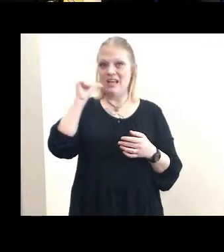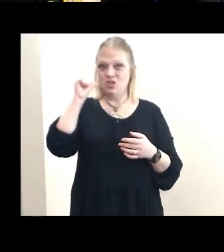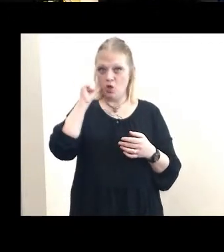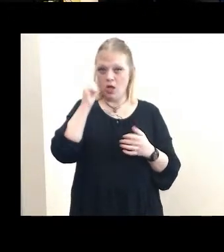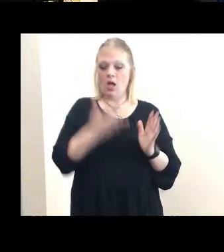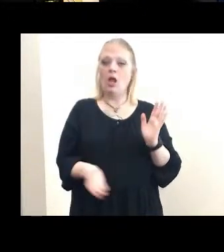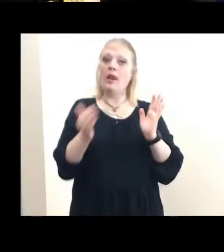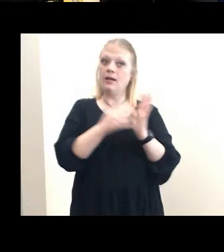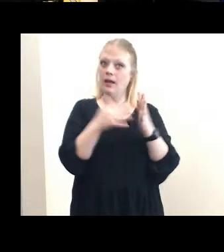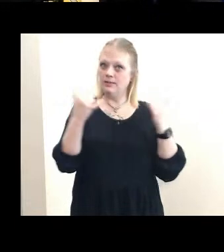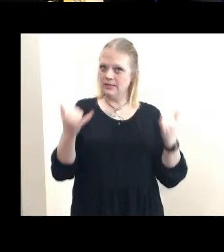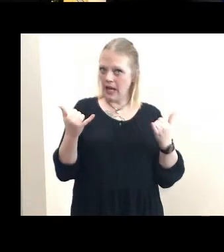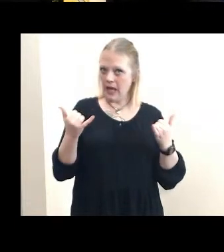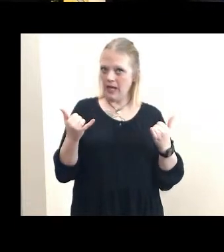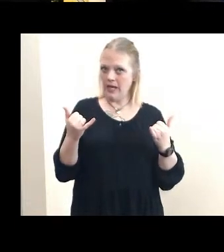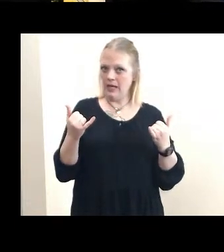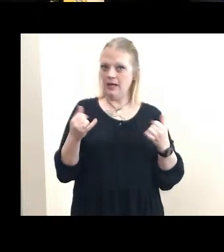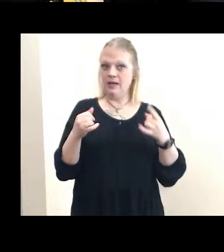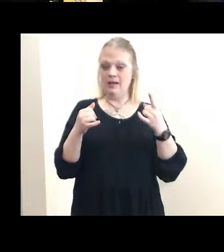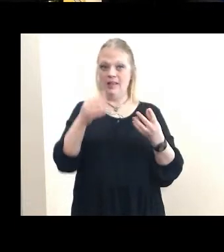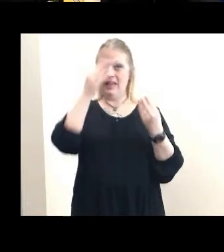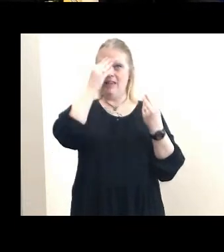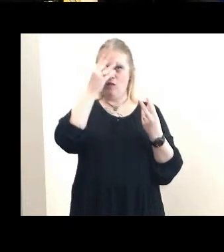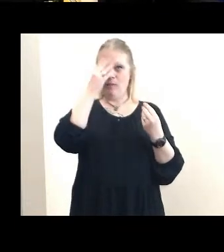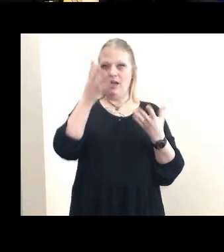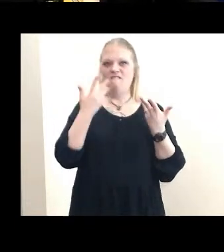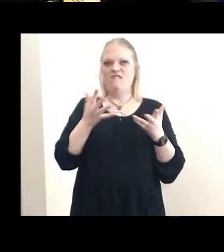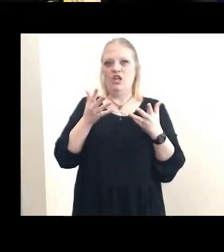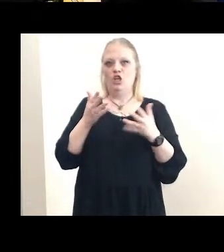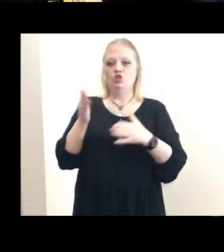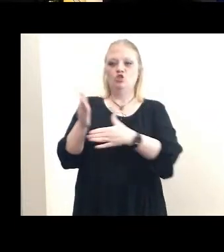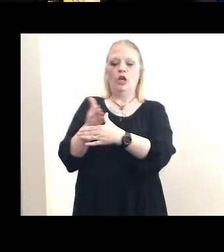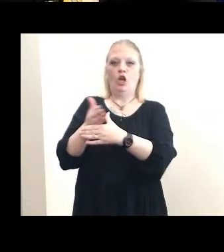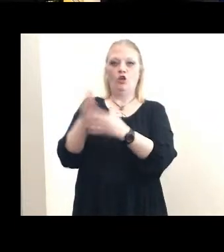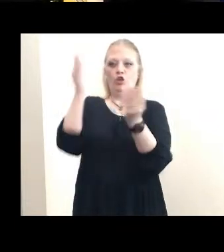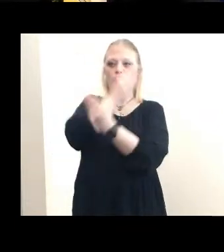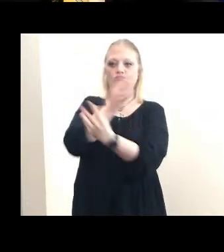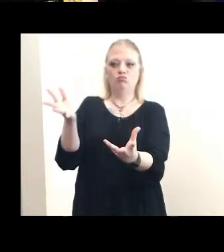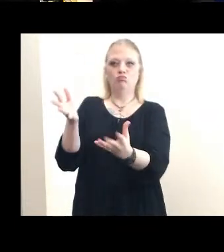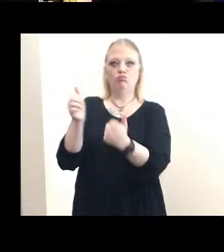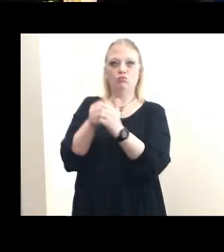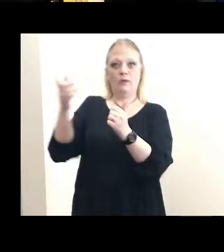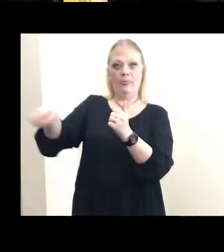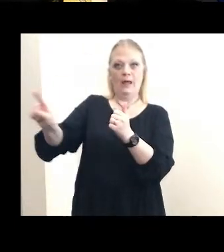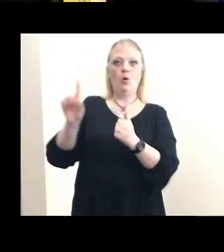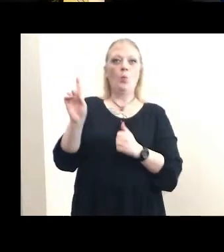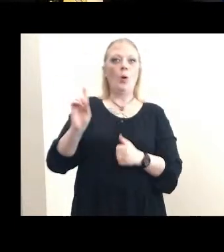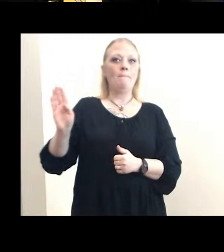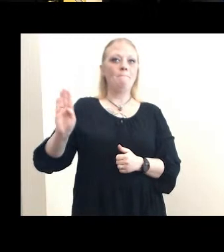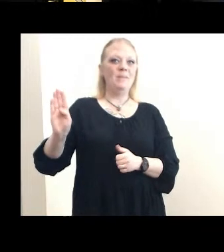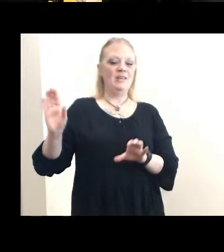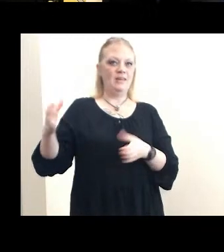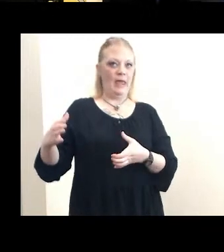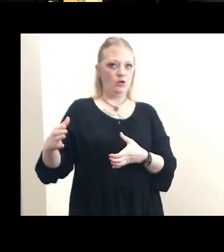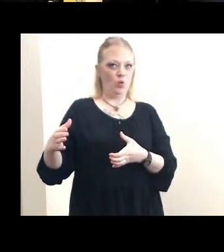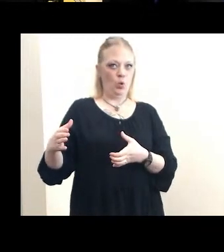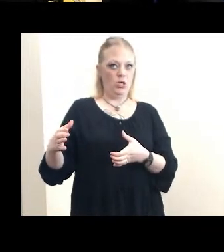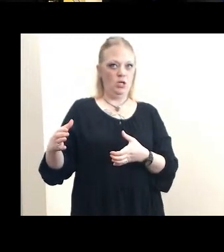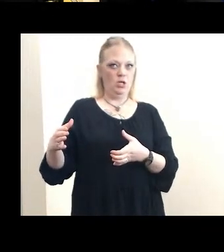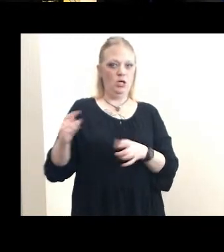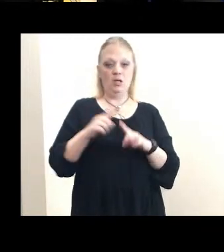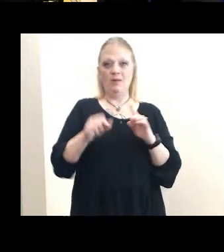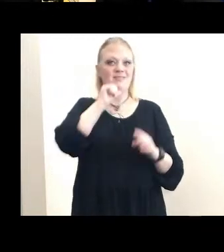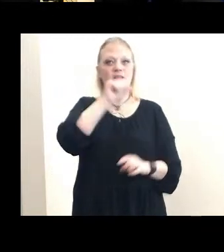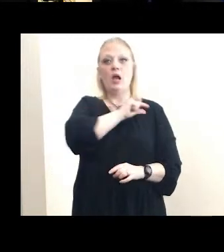going again today, is the information was shared with individuals who might have been in the 1B category, but did